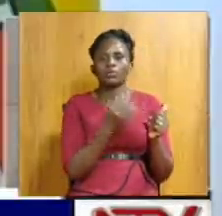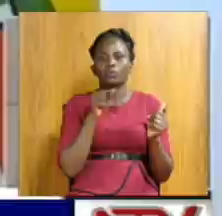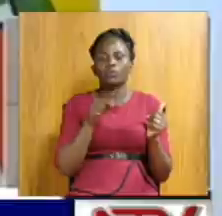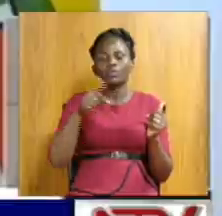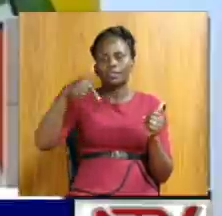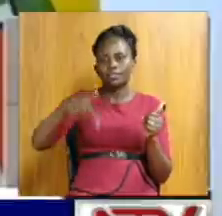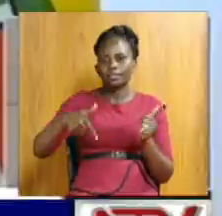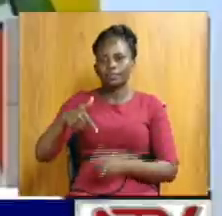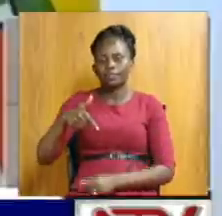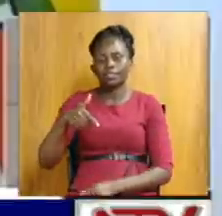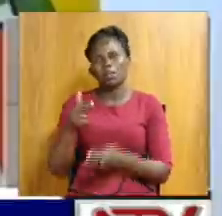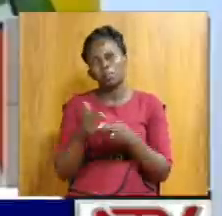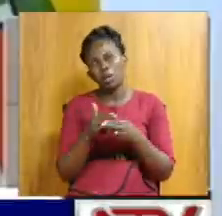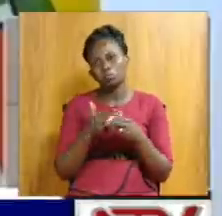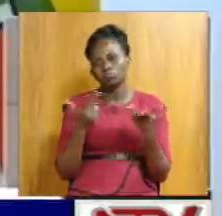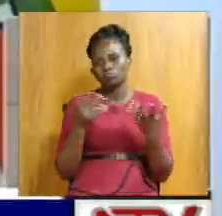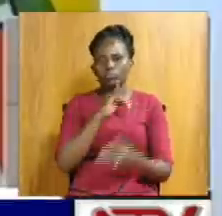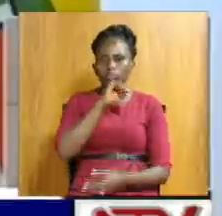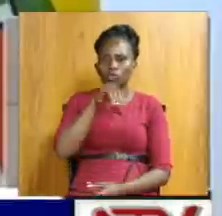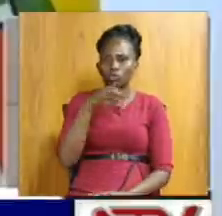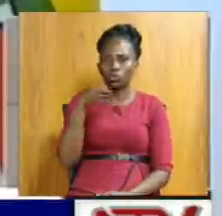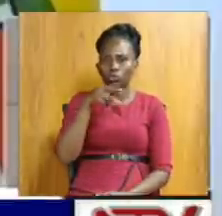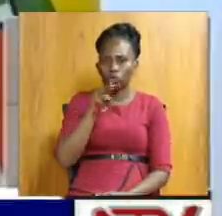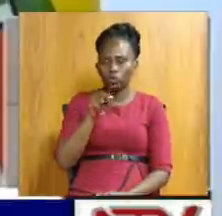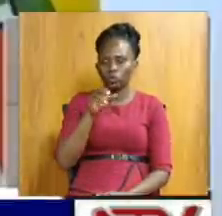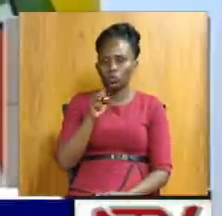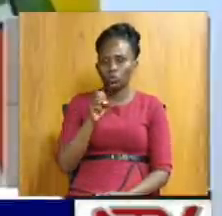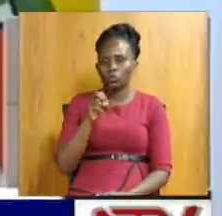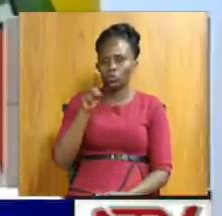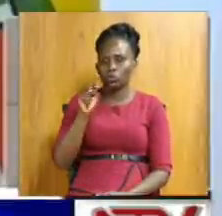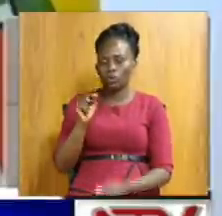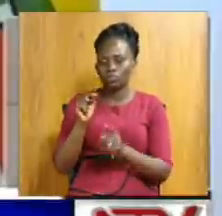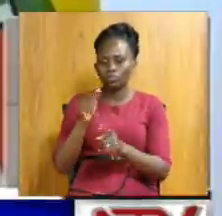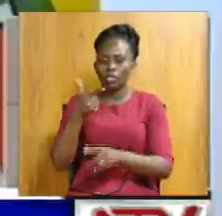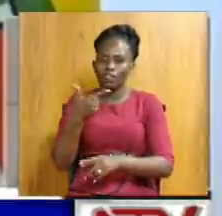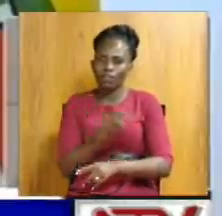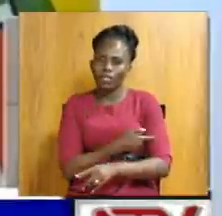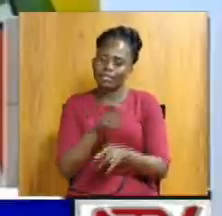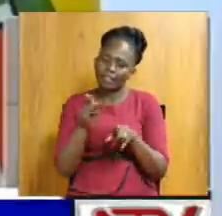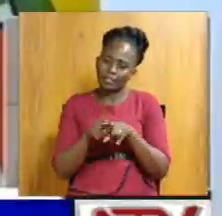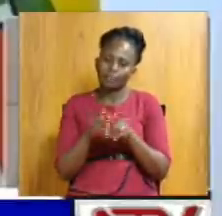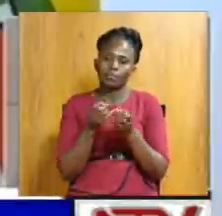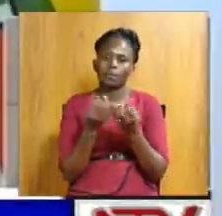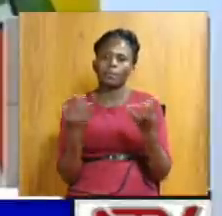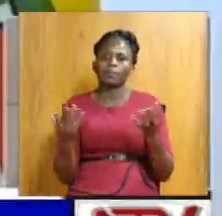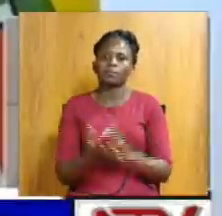3.7 approximately Johnson & Johnson, able to vaccinate a similar number.